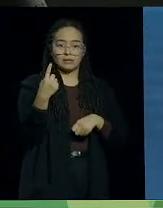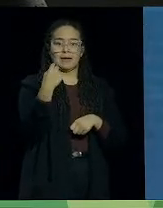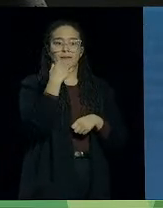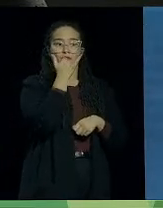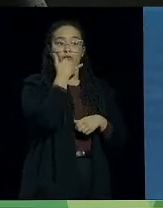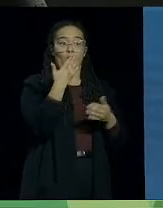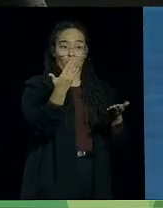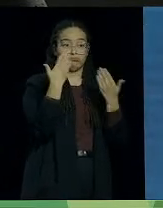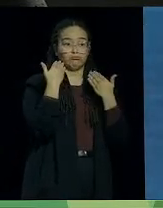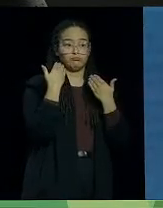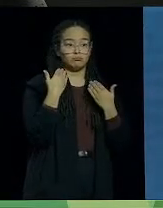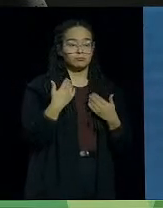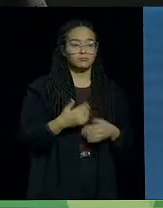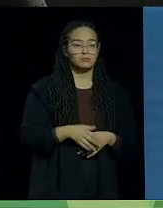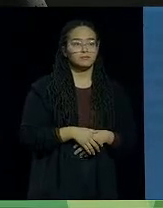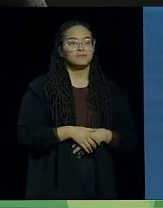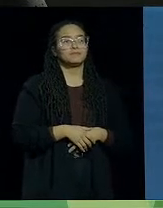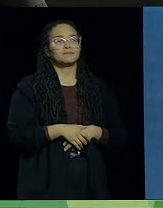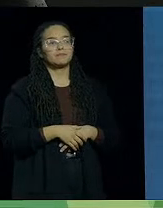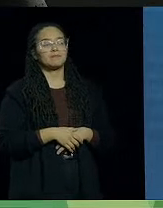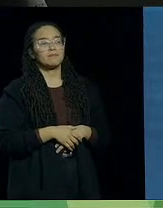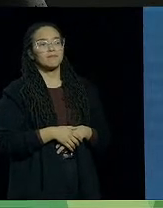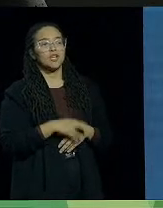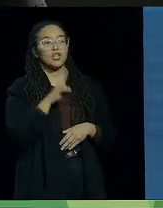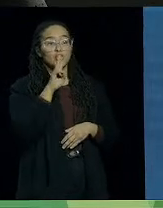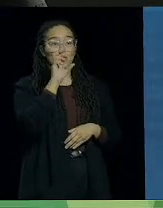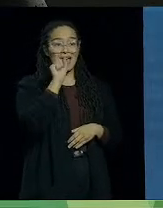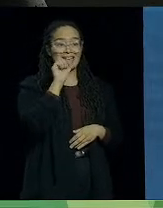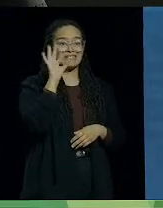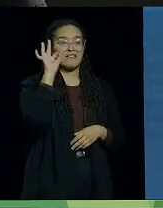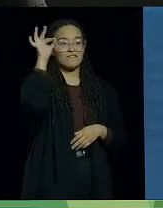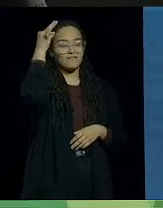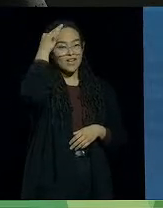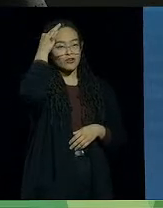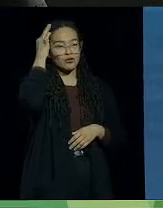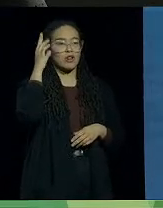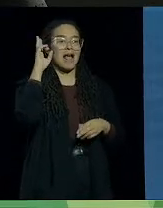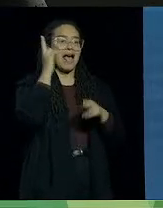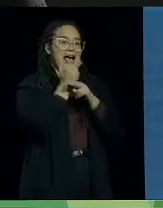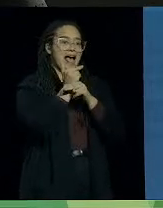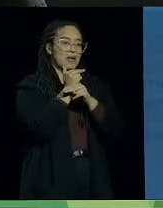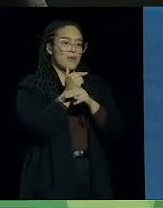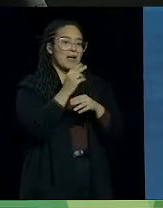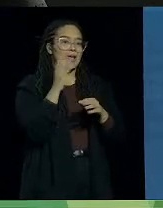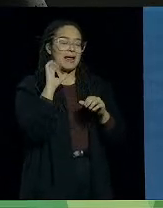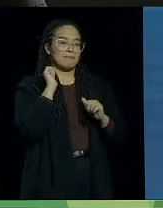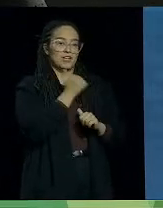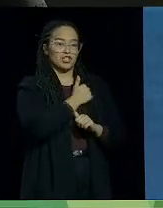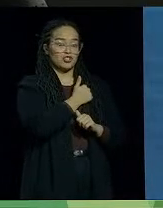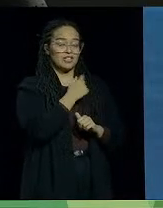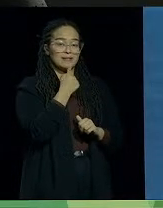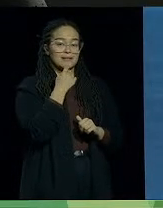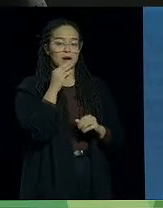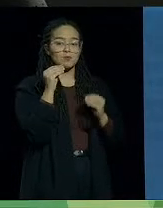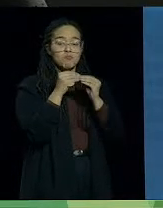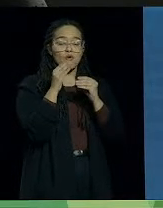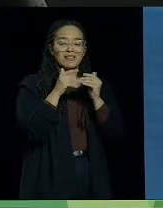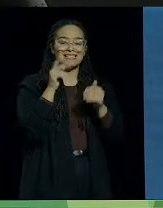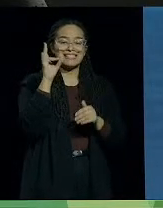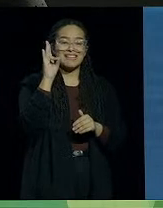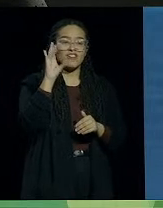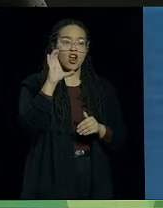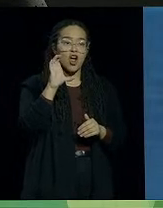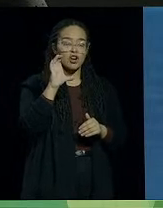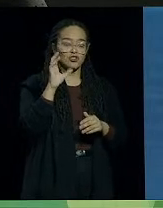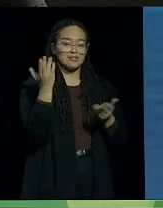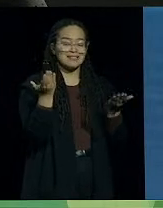traveling in the wrong direction. According to the U.S. Federal Highway Administration, there were more than 700 fatalities